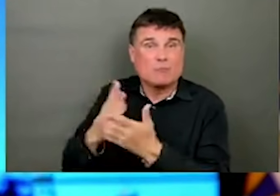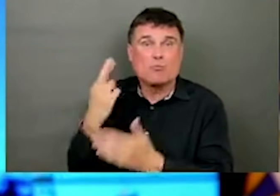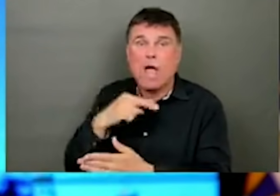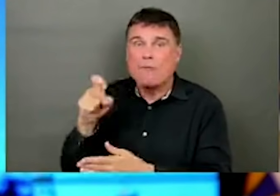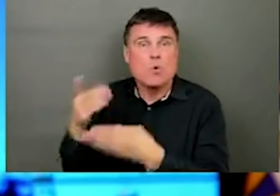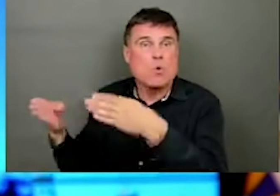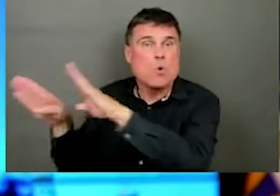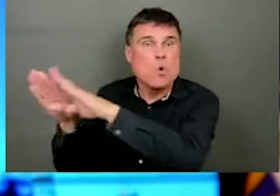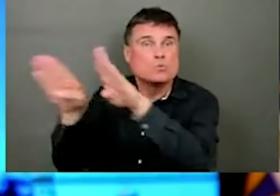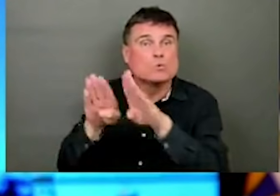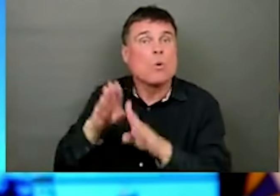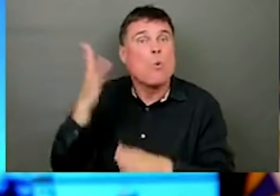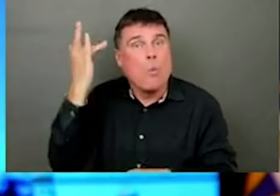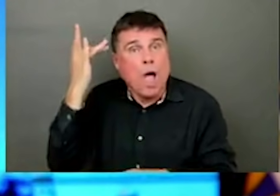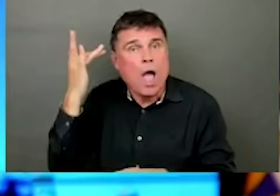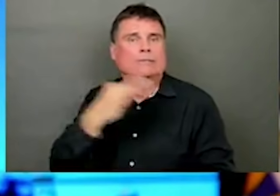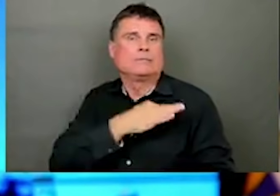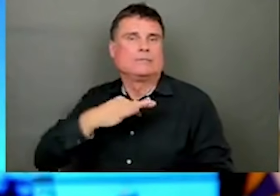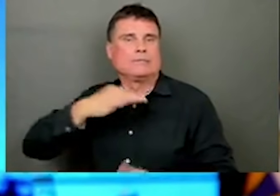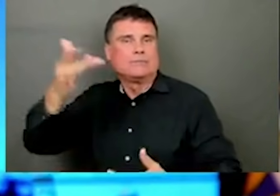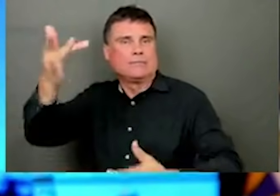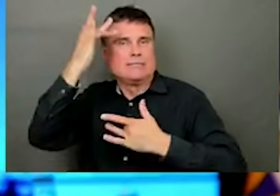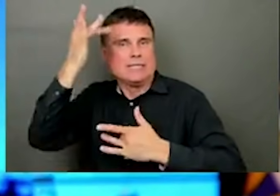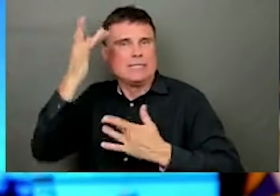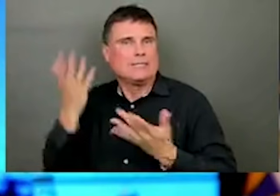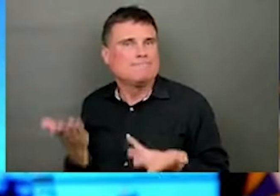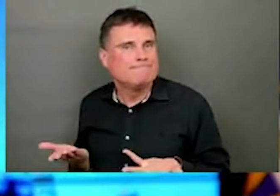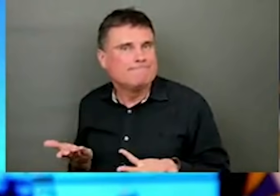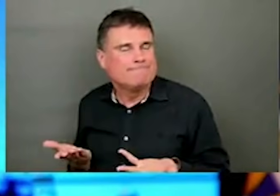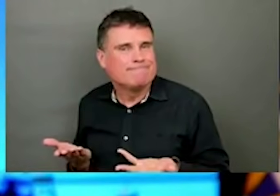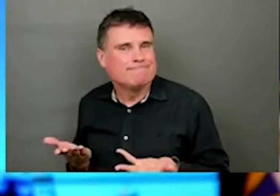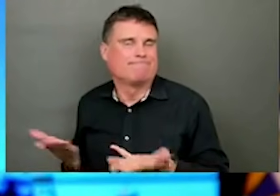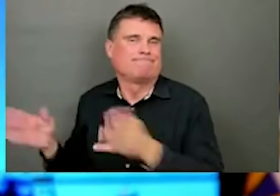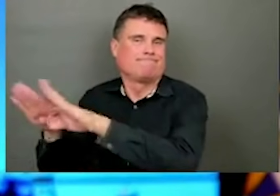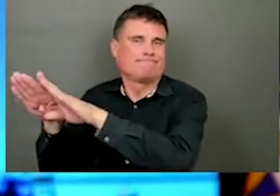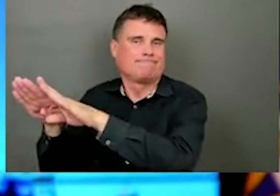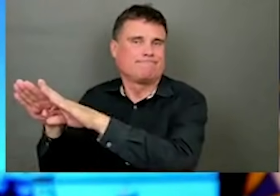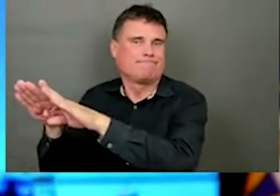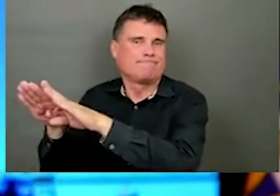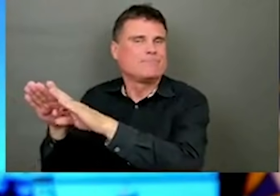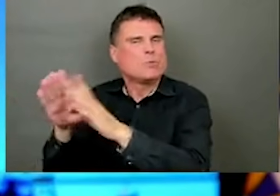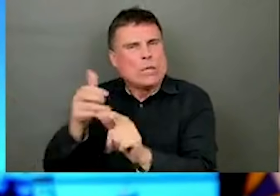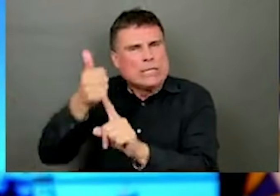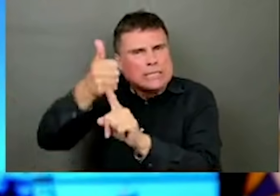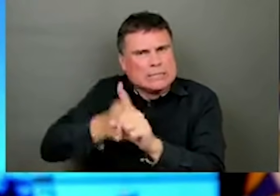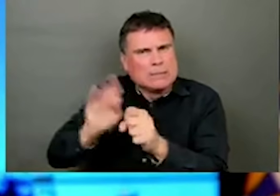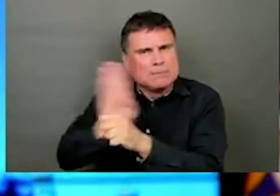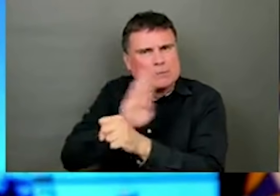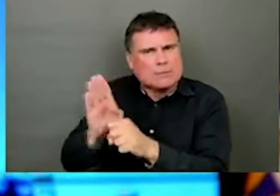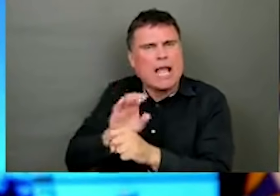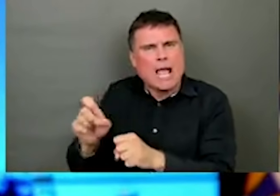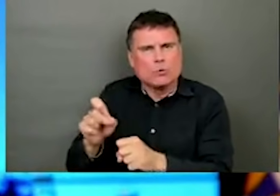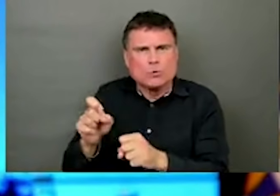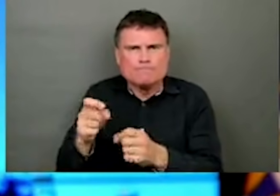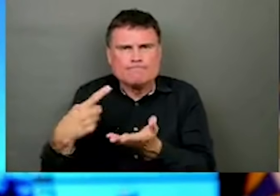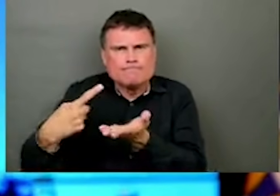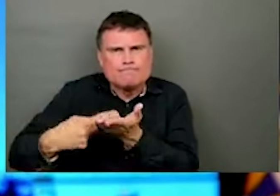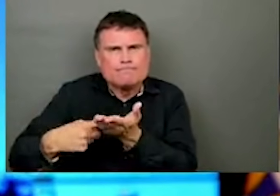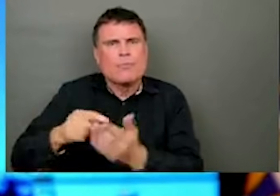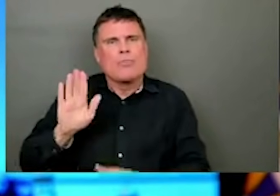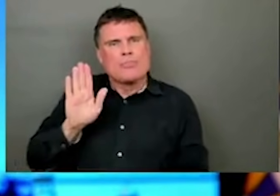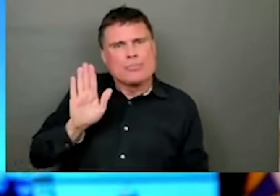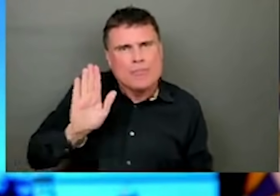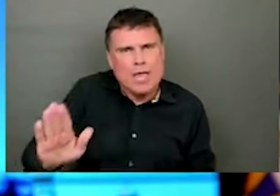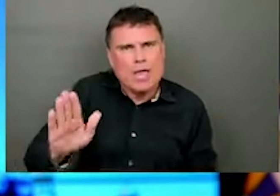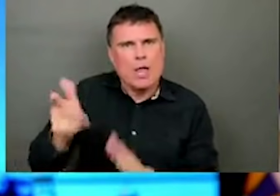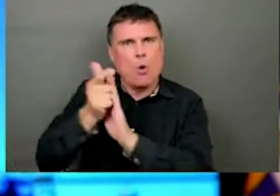make in conjunction with their own labor lawyer advisors. But I do think it